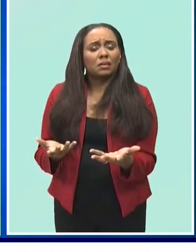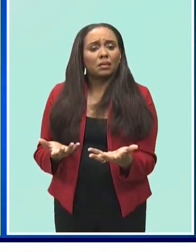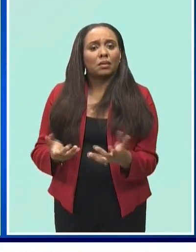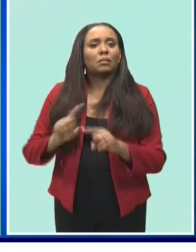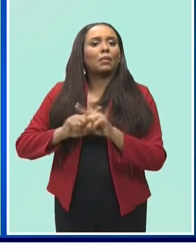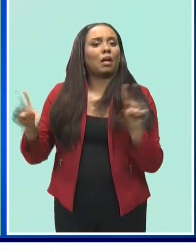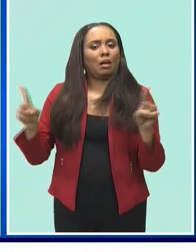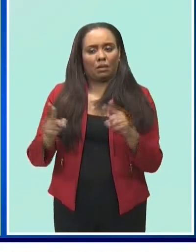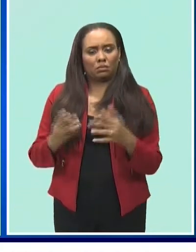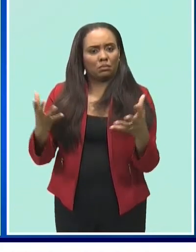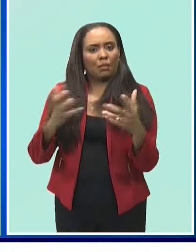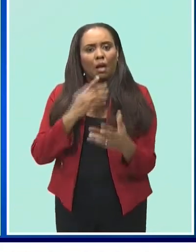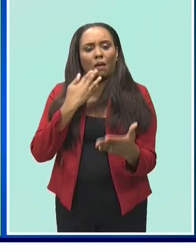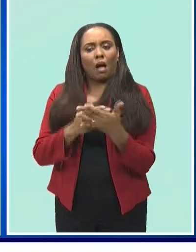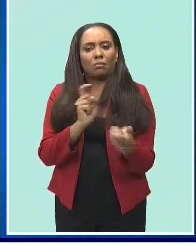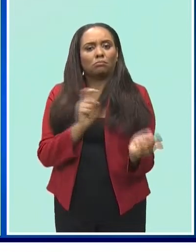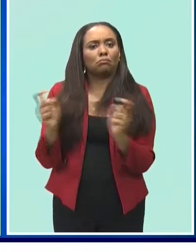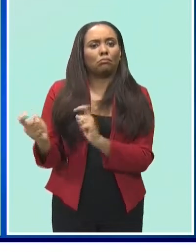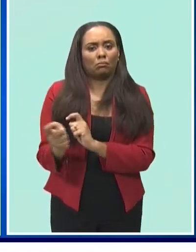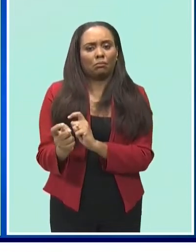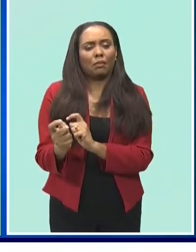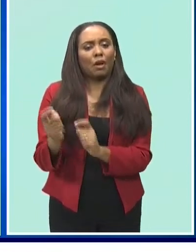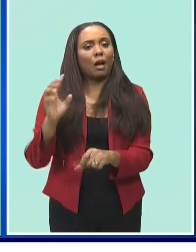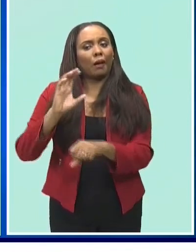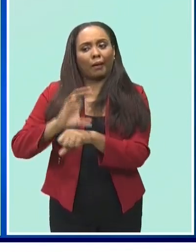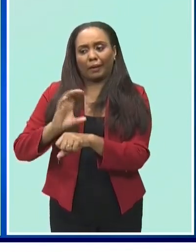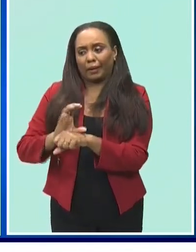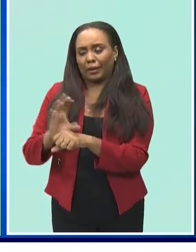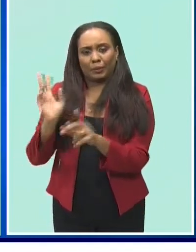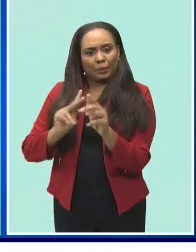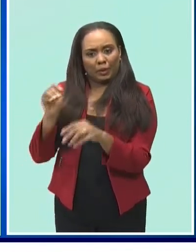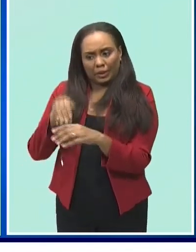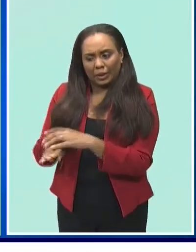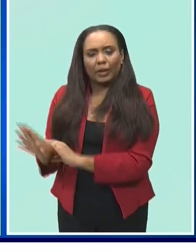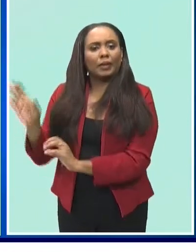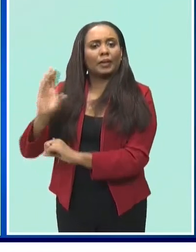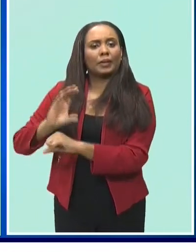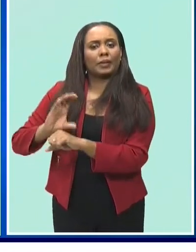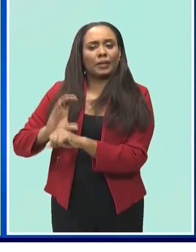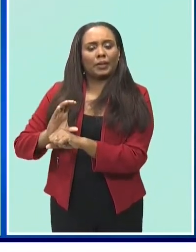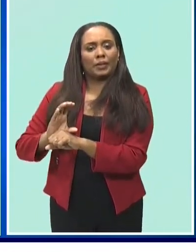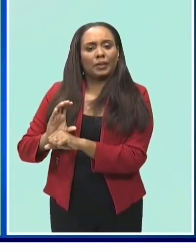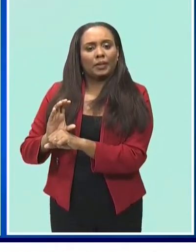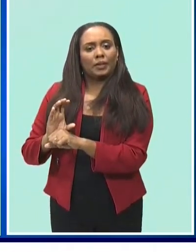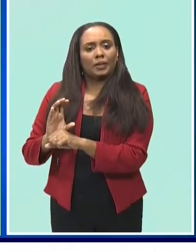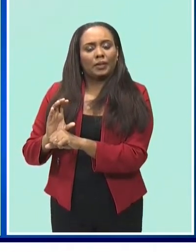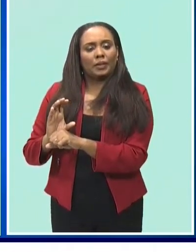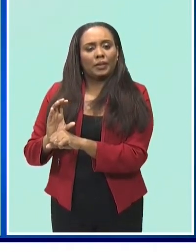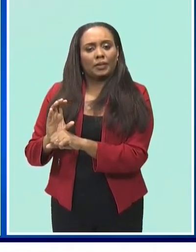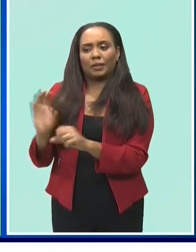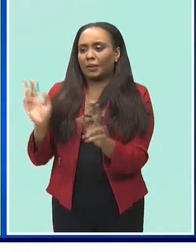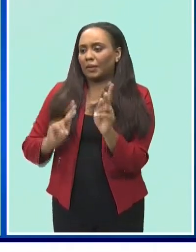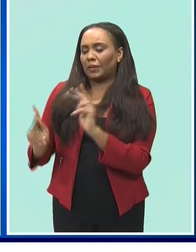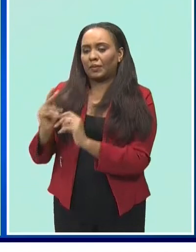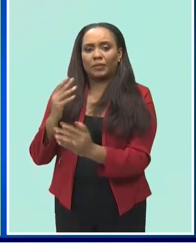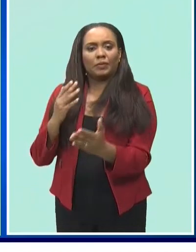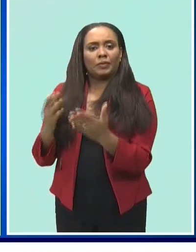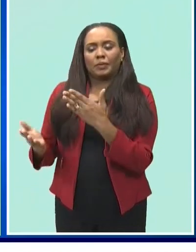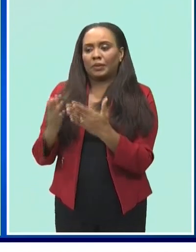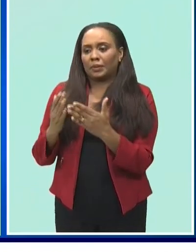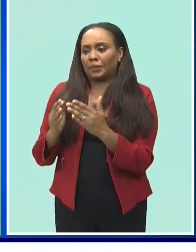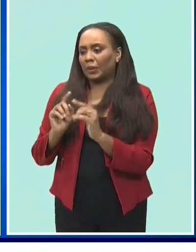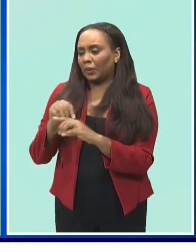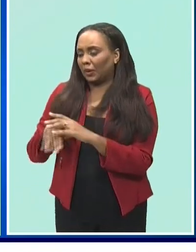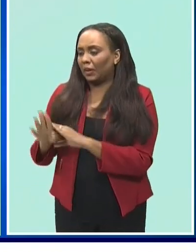but rather it is to be one to which persons can turn, maybe even